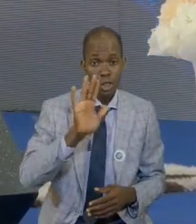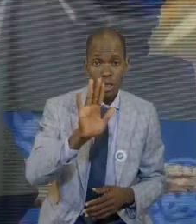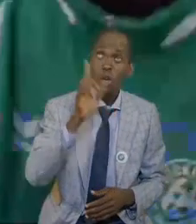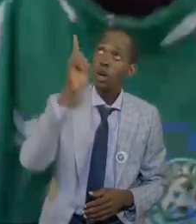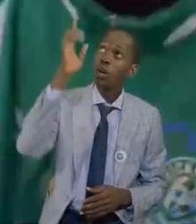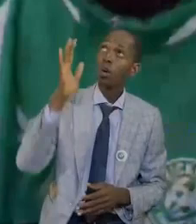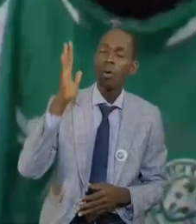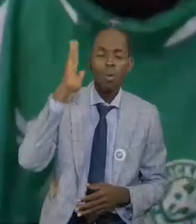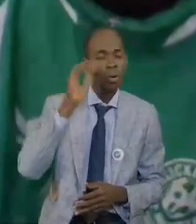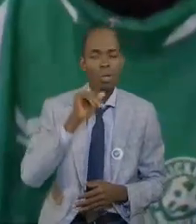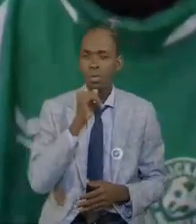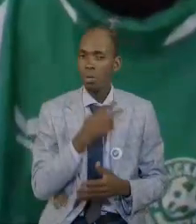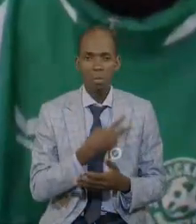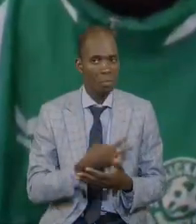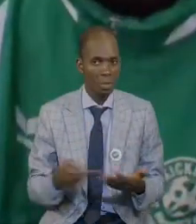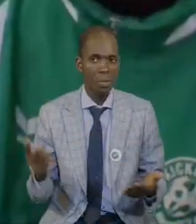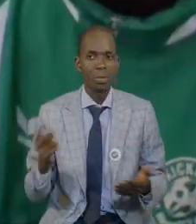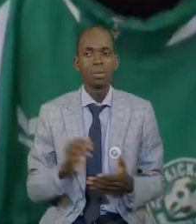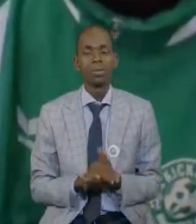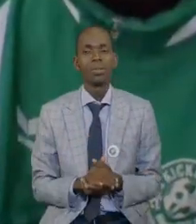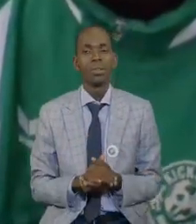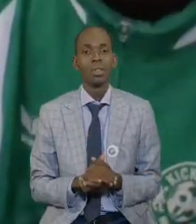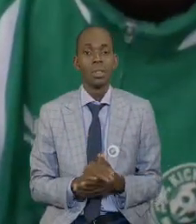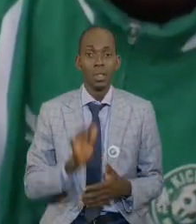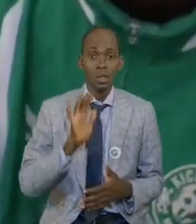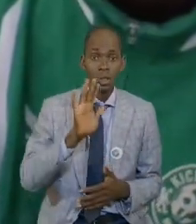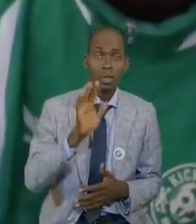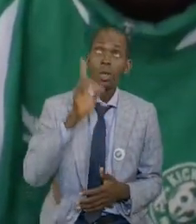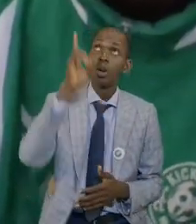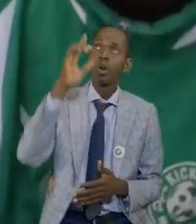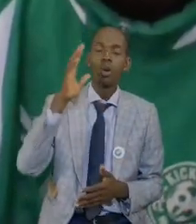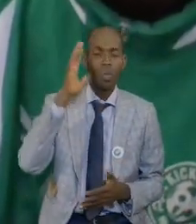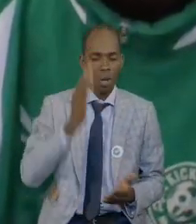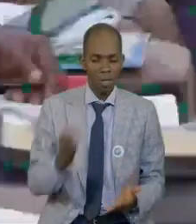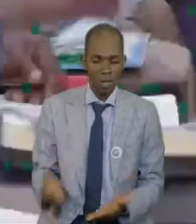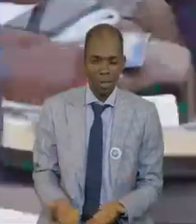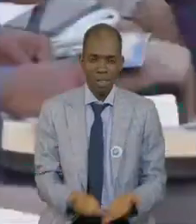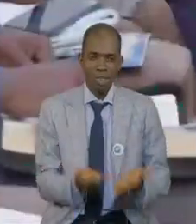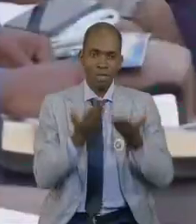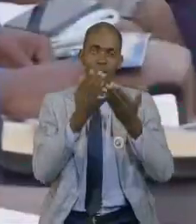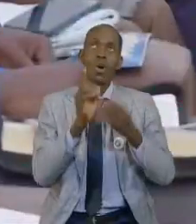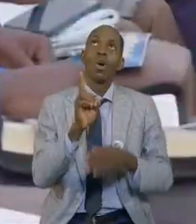fail your God will lift you up